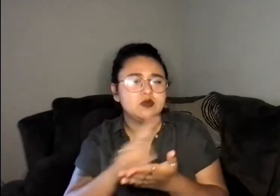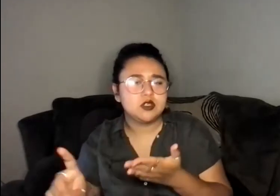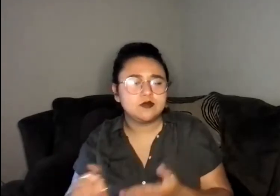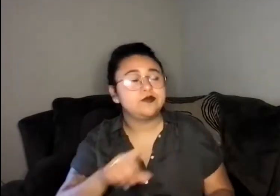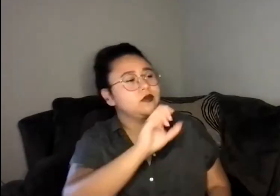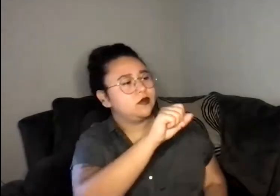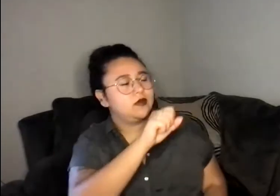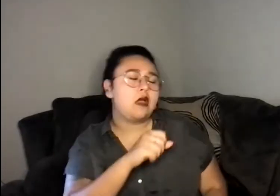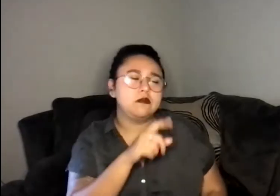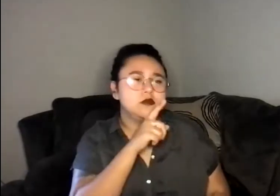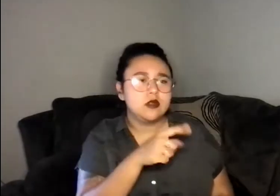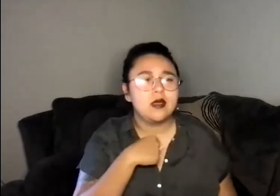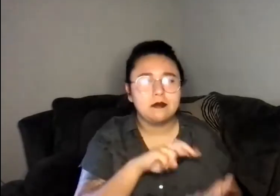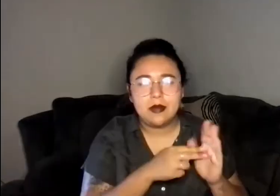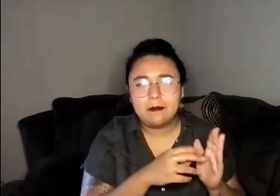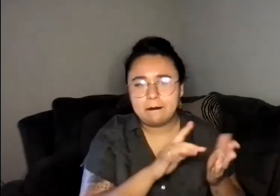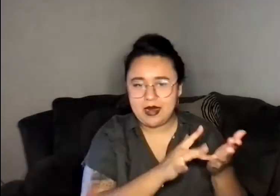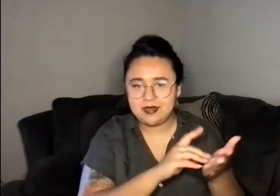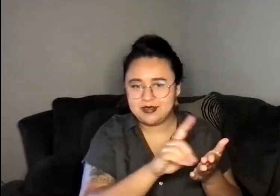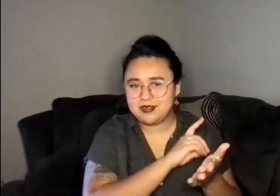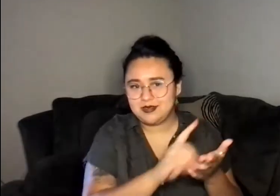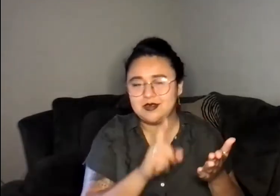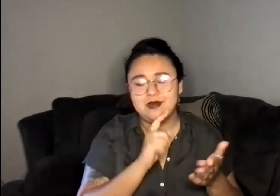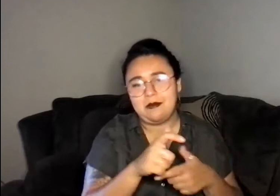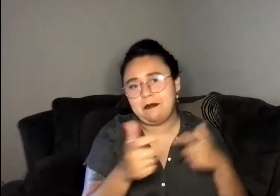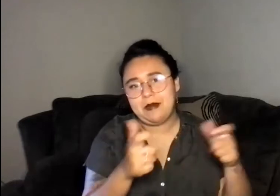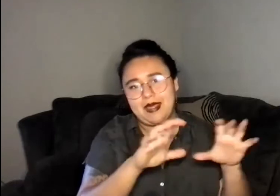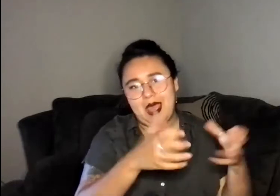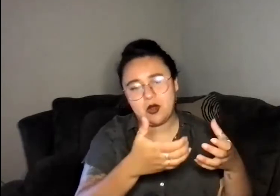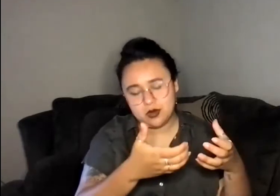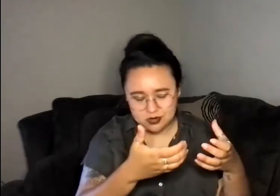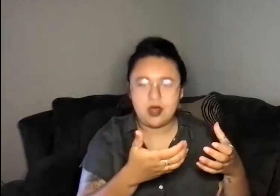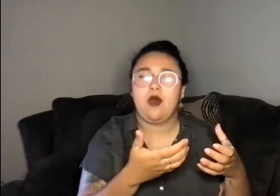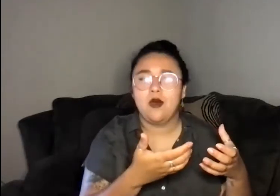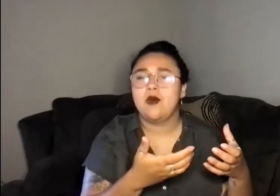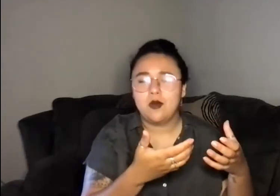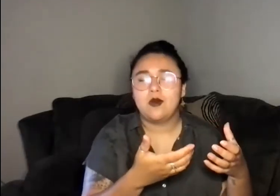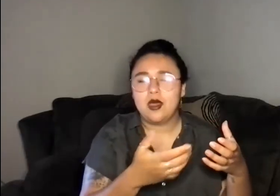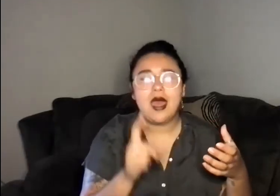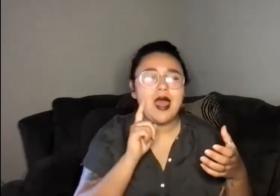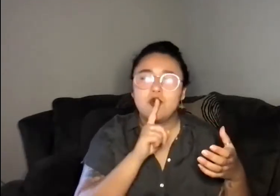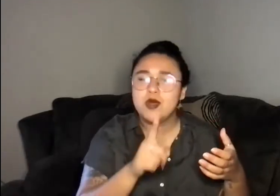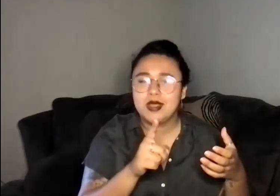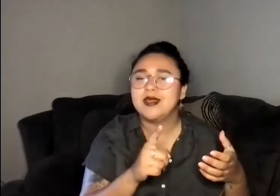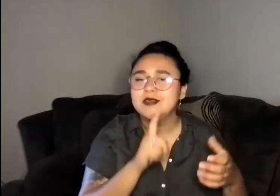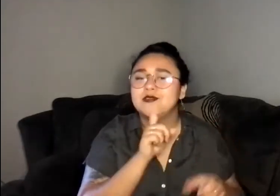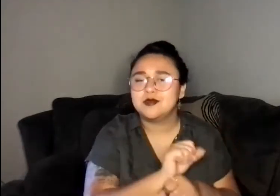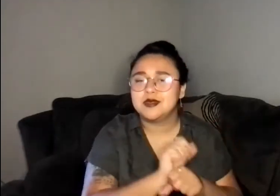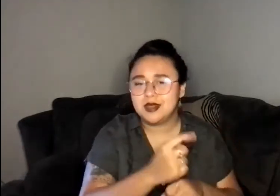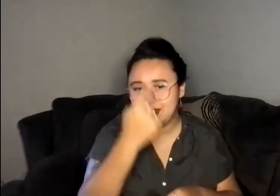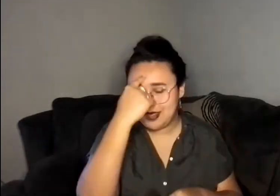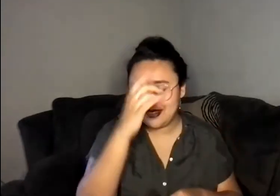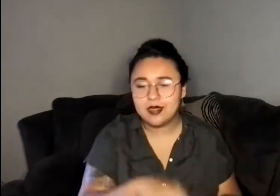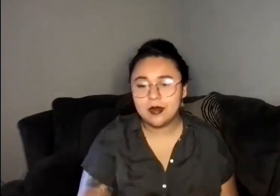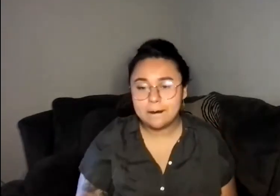mean, the medical discrimination is such a big category, so that Yeah. I really think